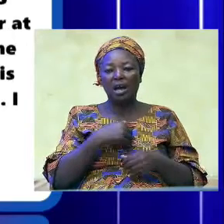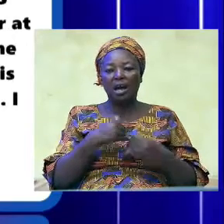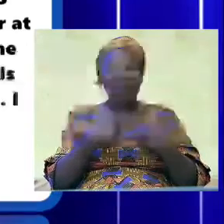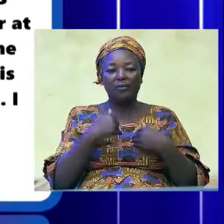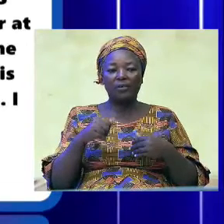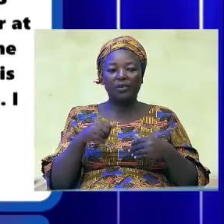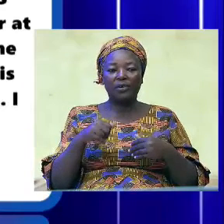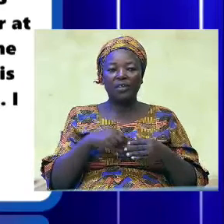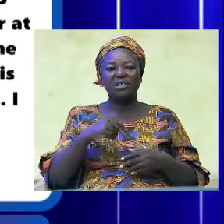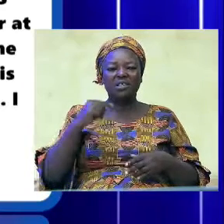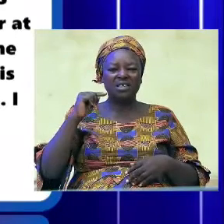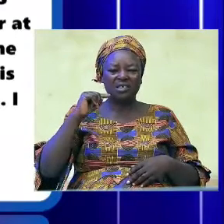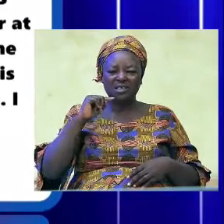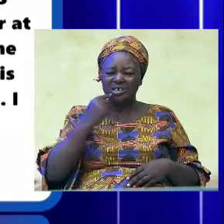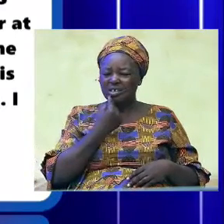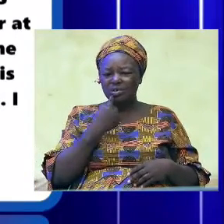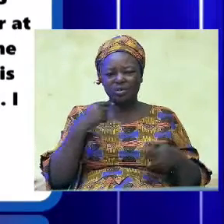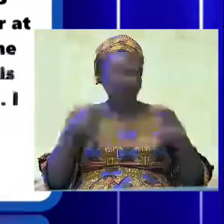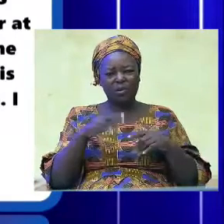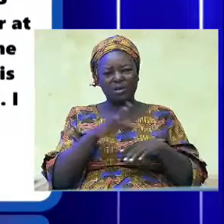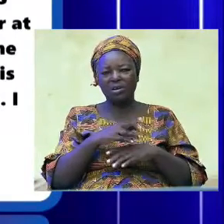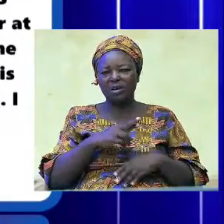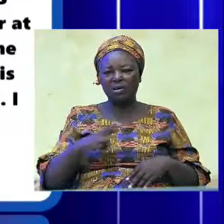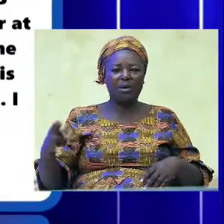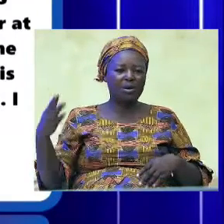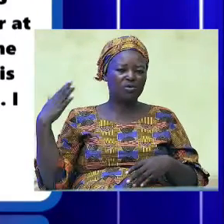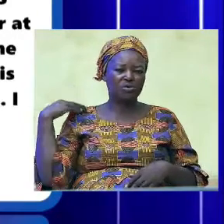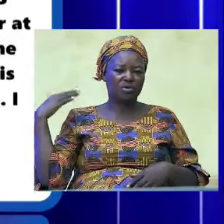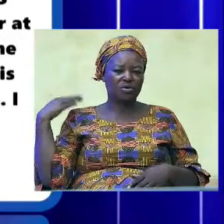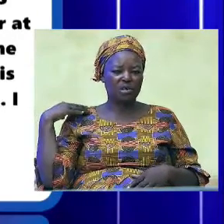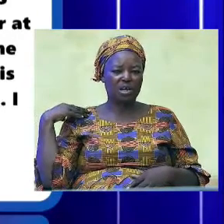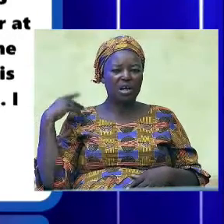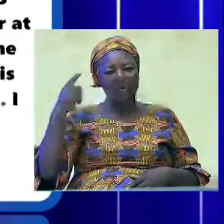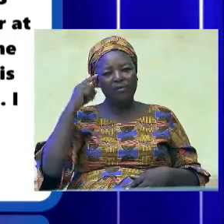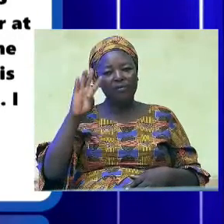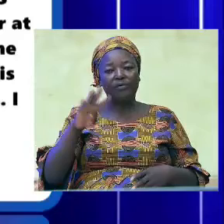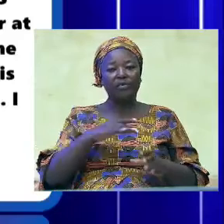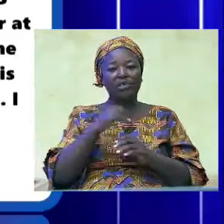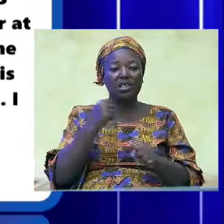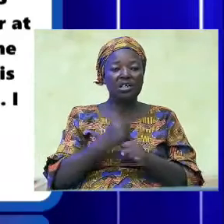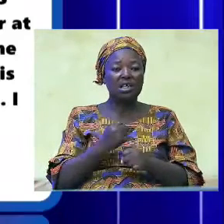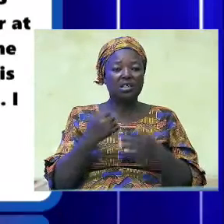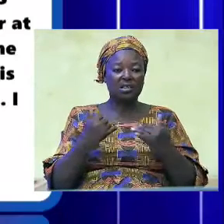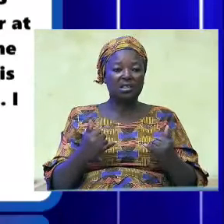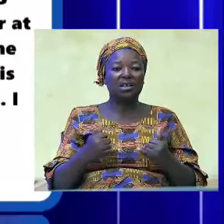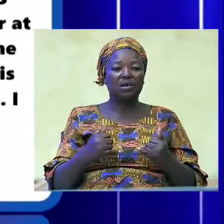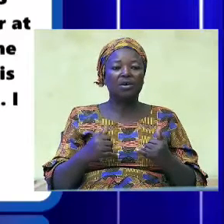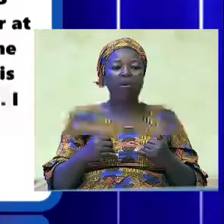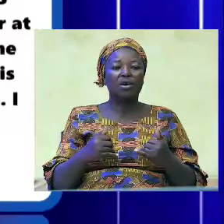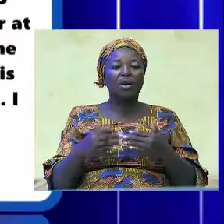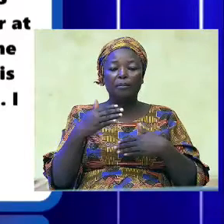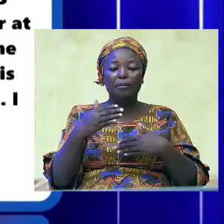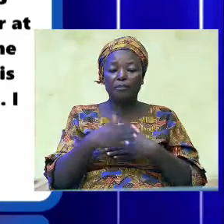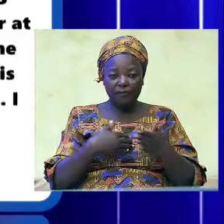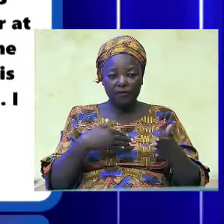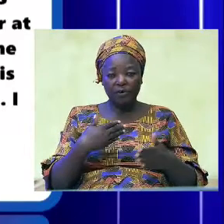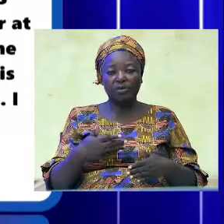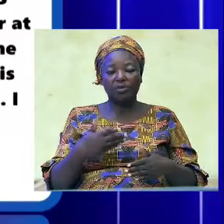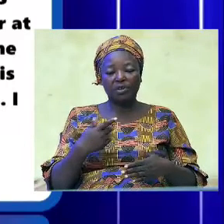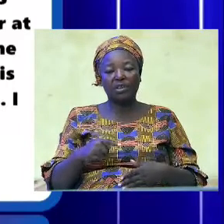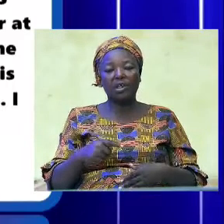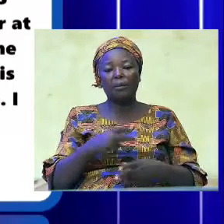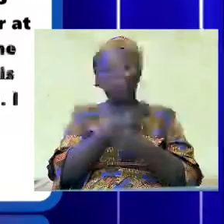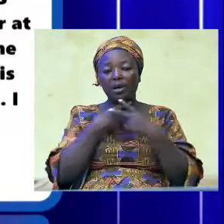wrote, I've been having severe pains at my right shoulder for 4 years now. Before the